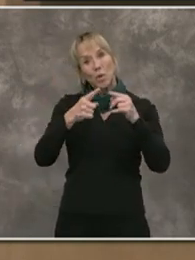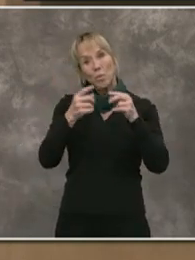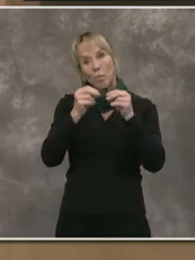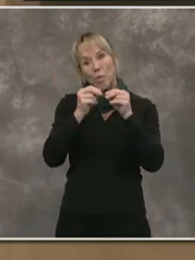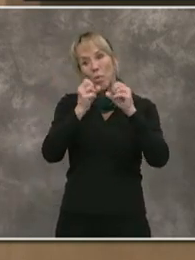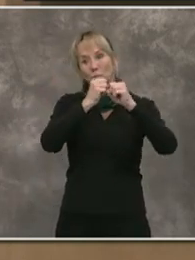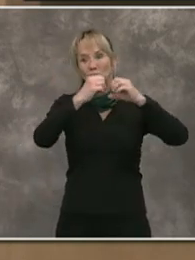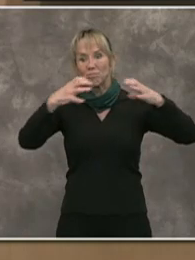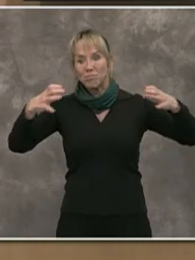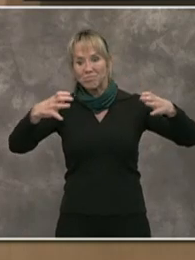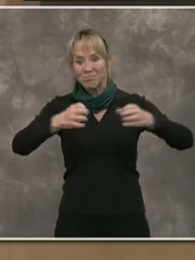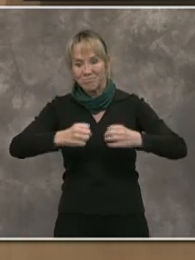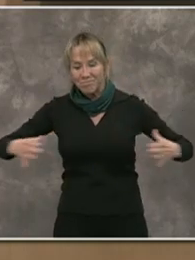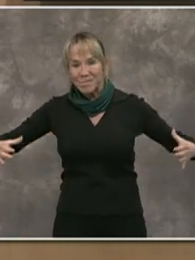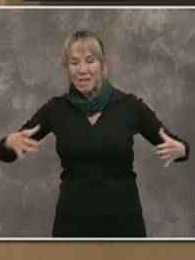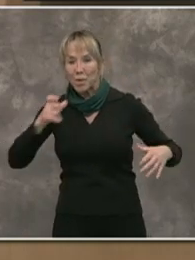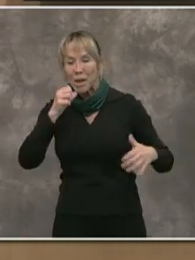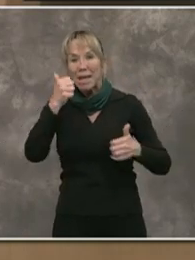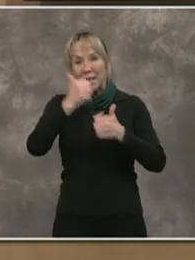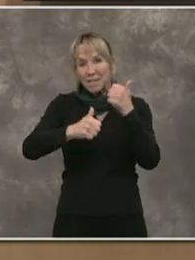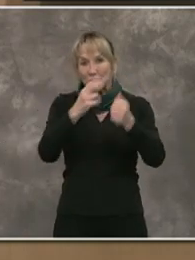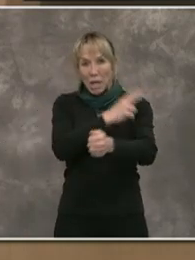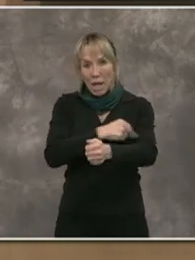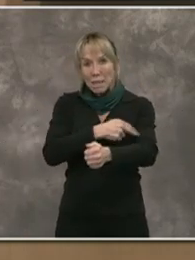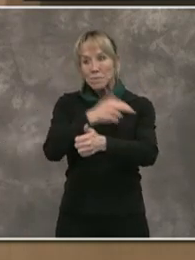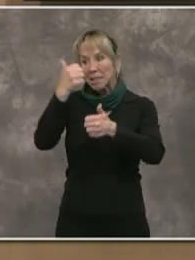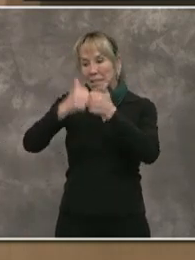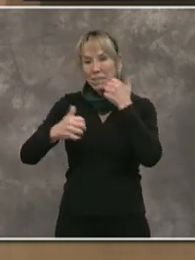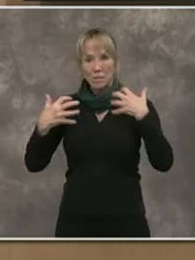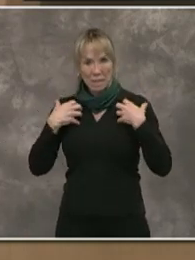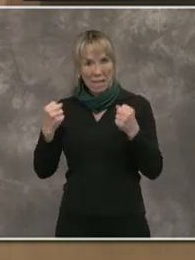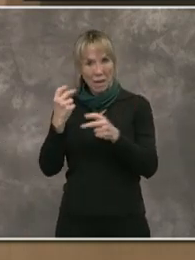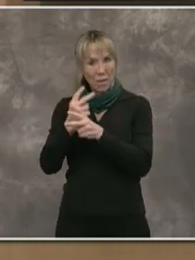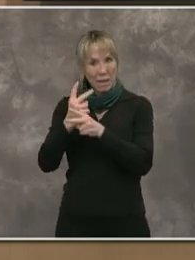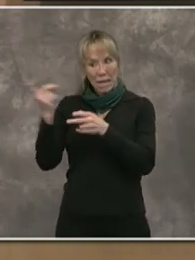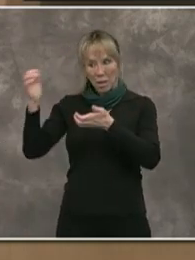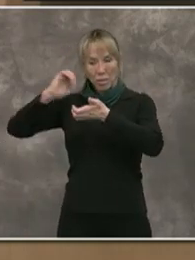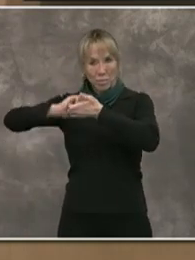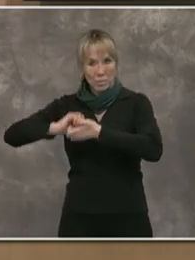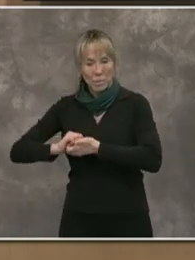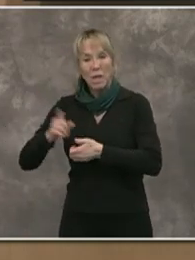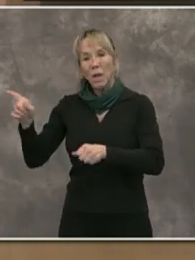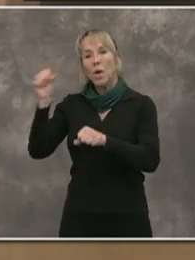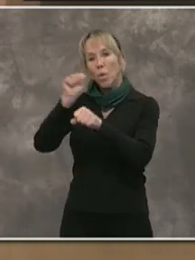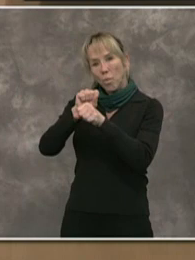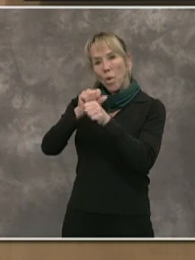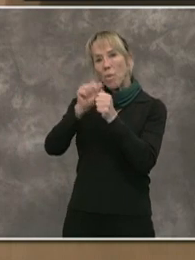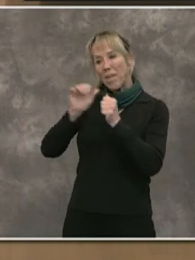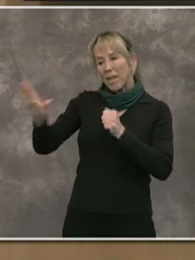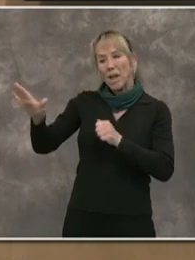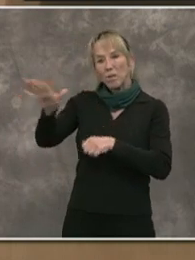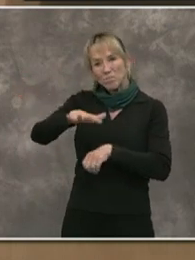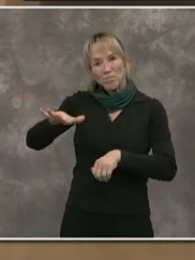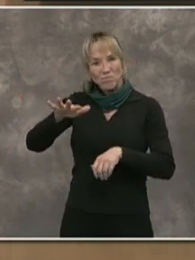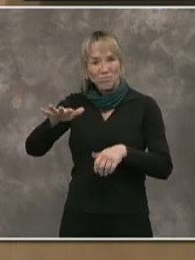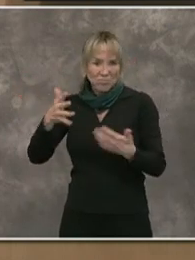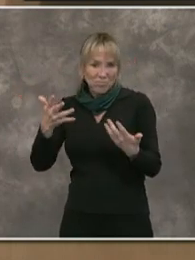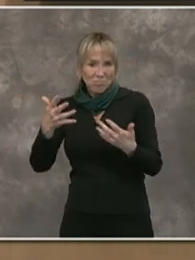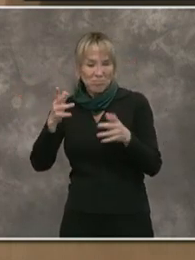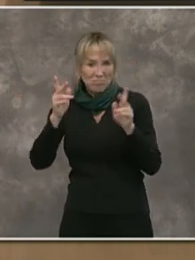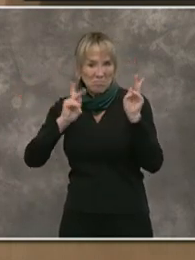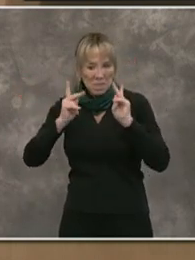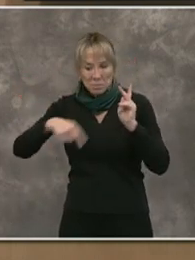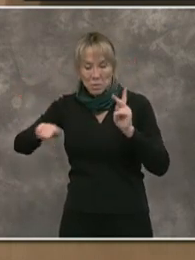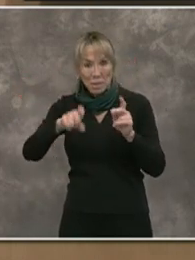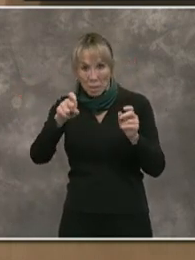each hospital and healthcare partner that we work with are working with their populations to do that very work, whether it means